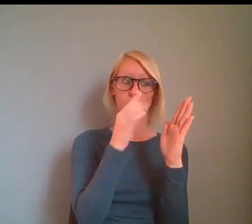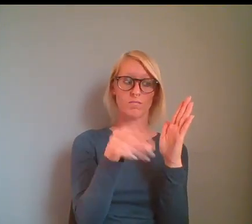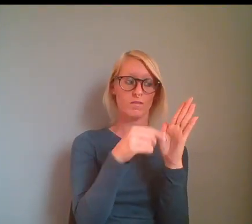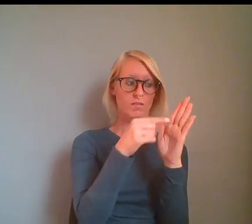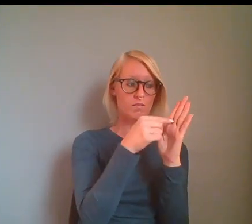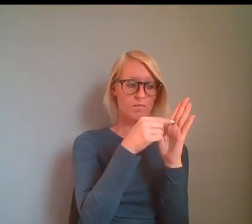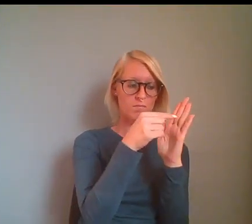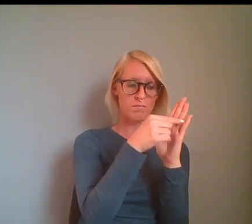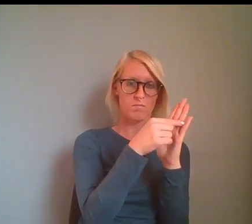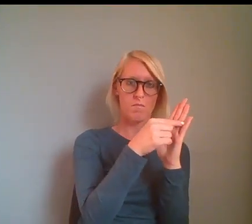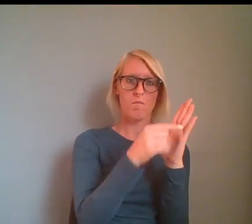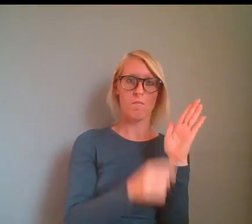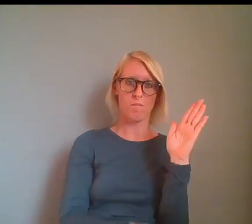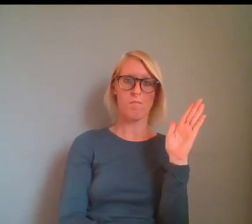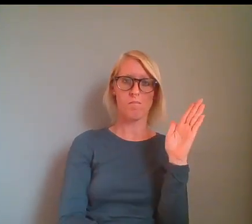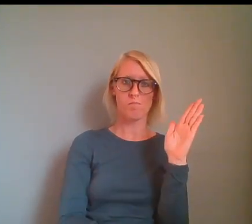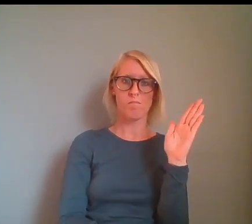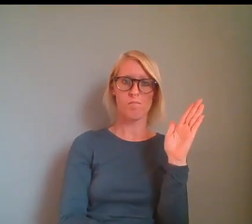there,